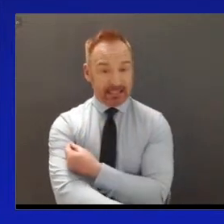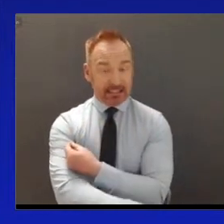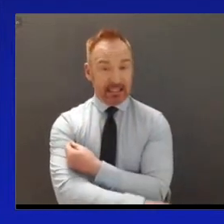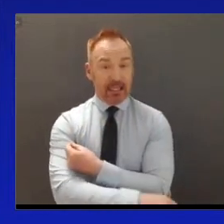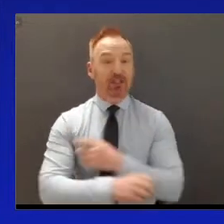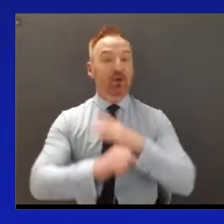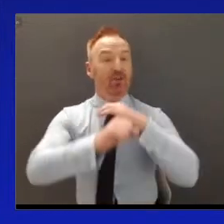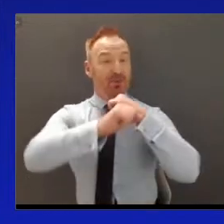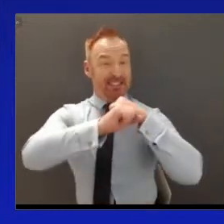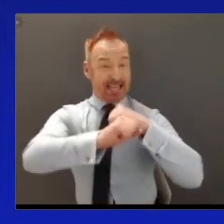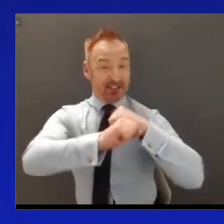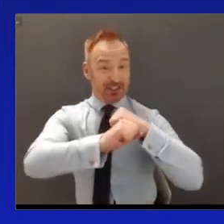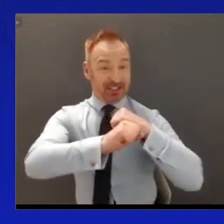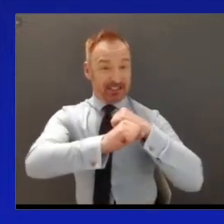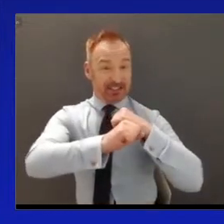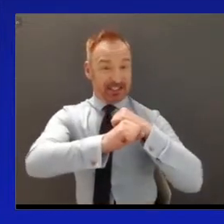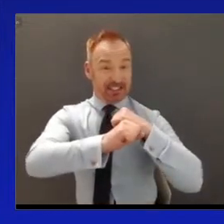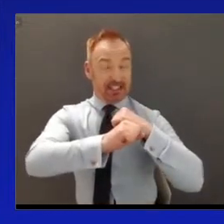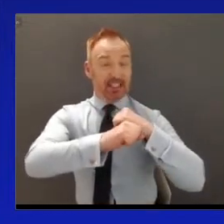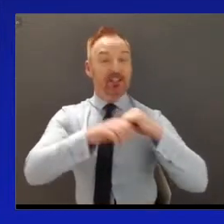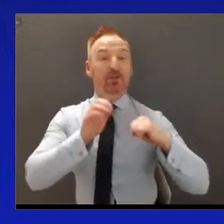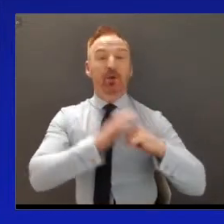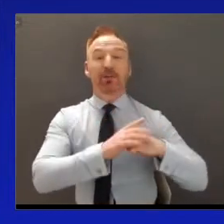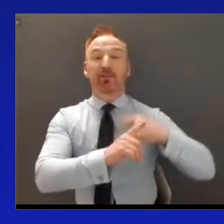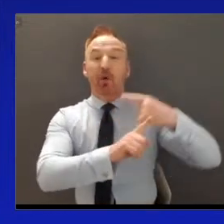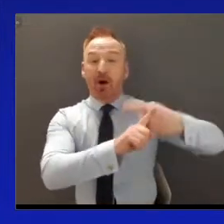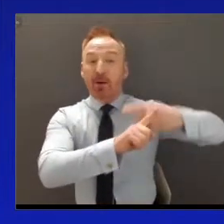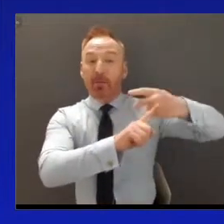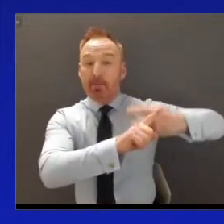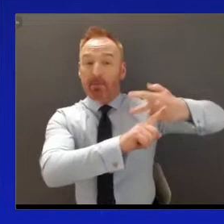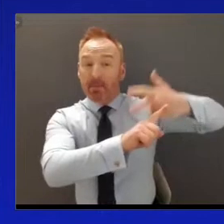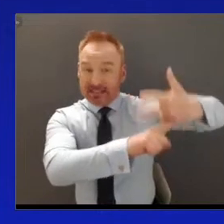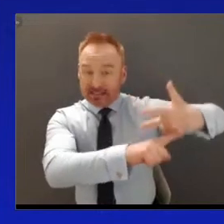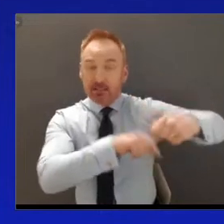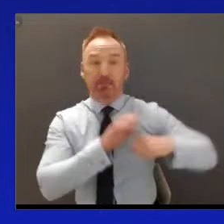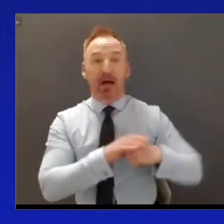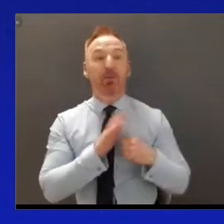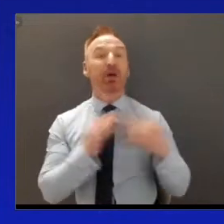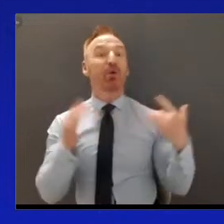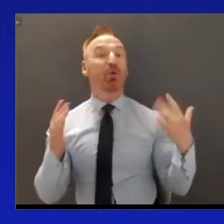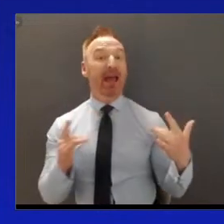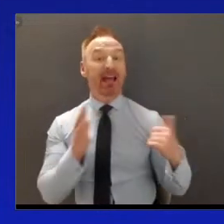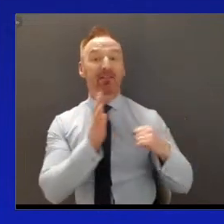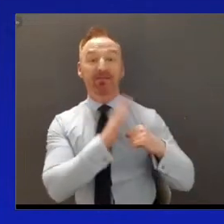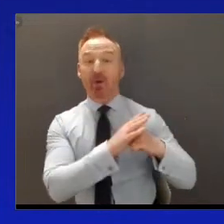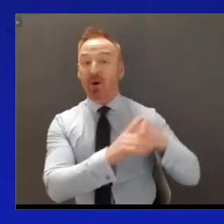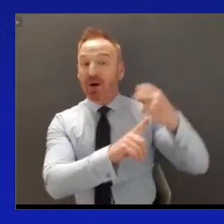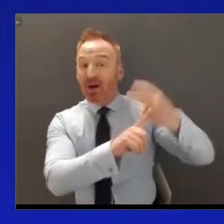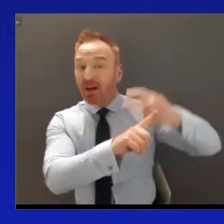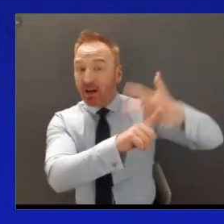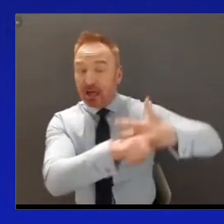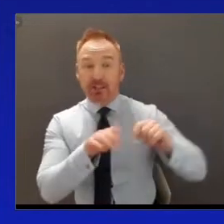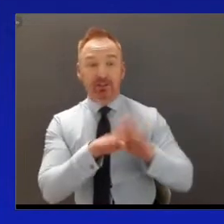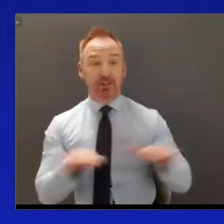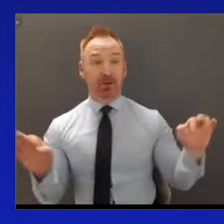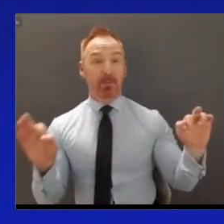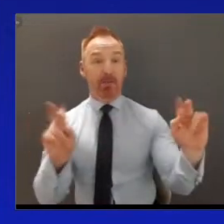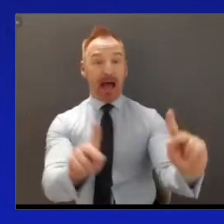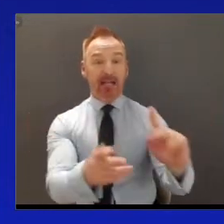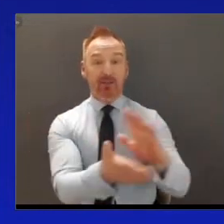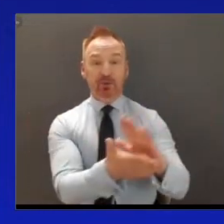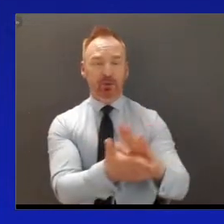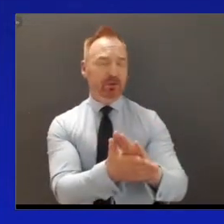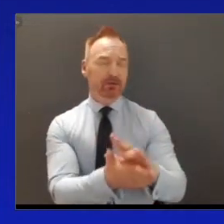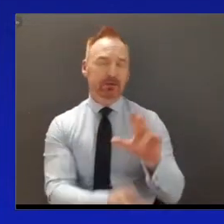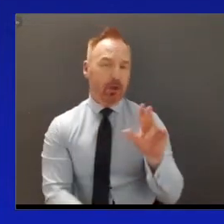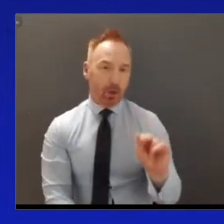And there is no way we should wait for that protection for children to go back to school. The level of community transmission right